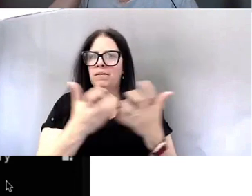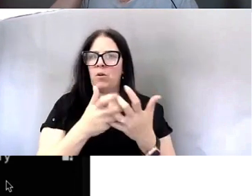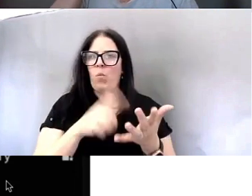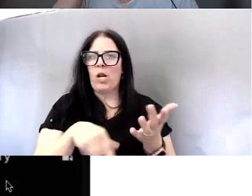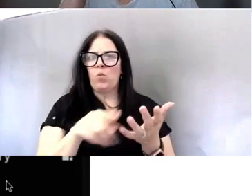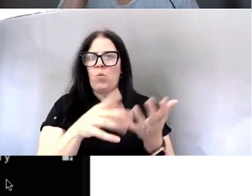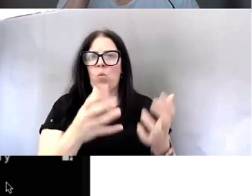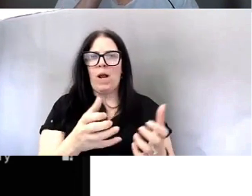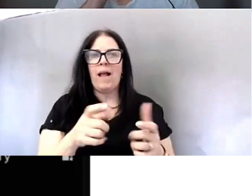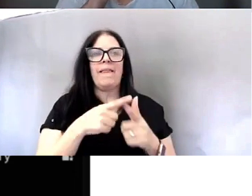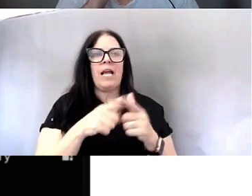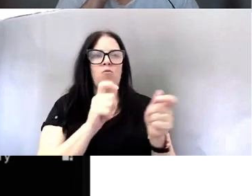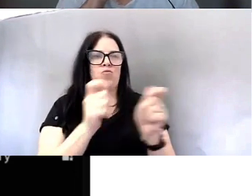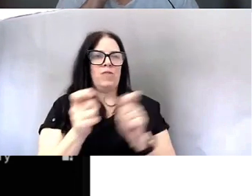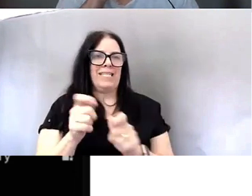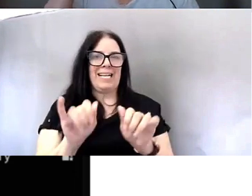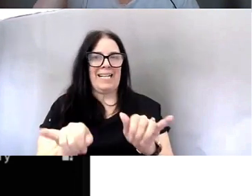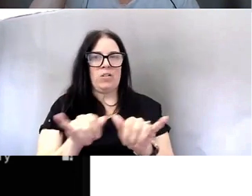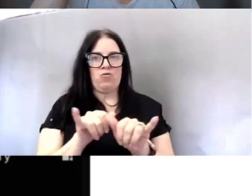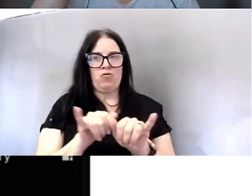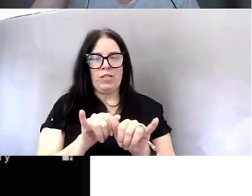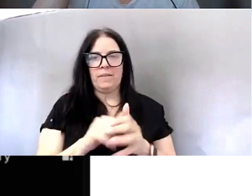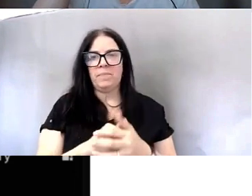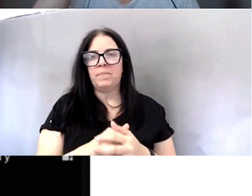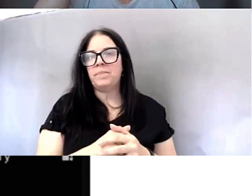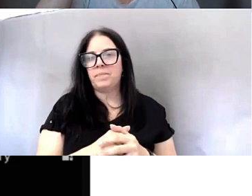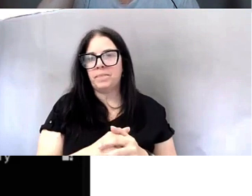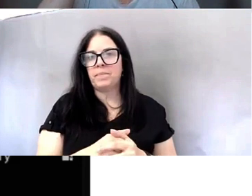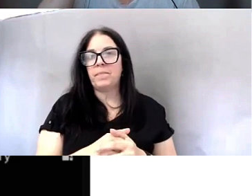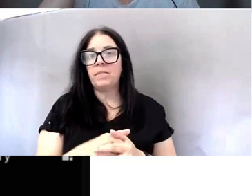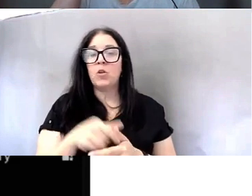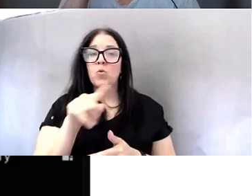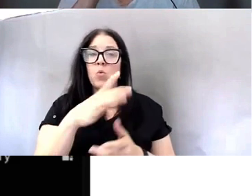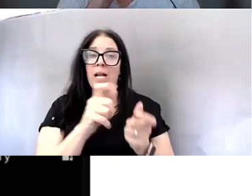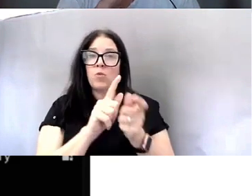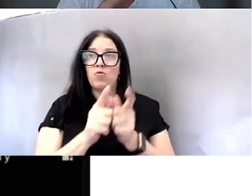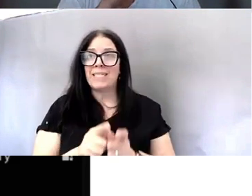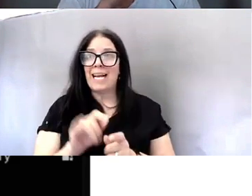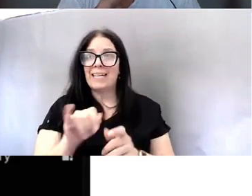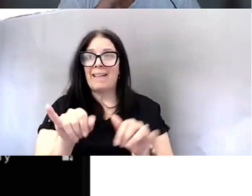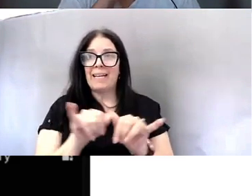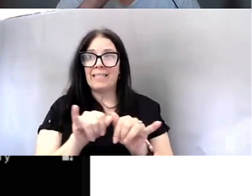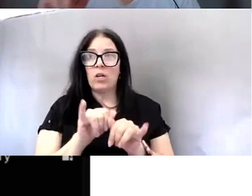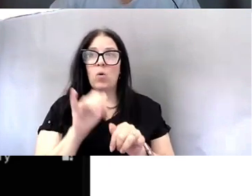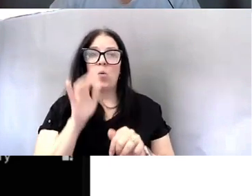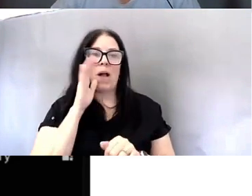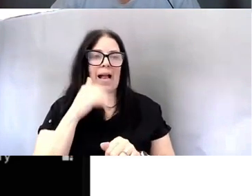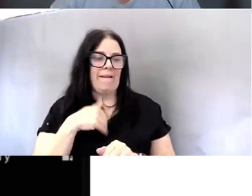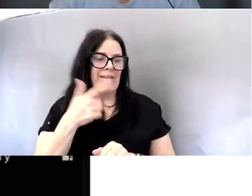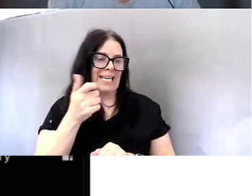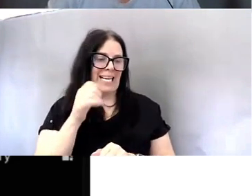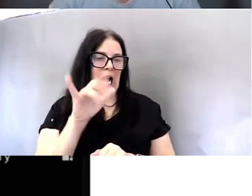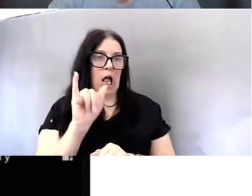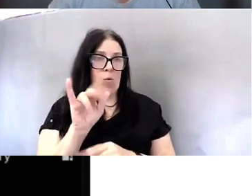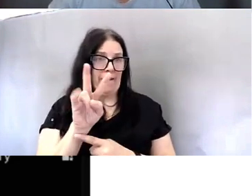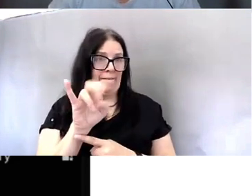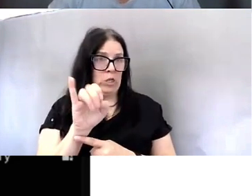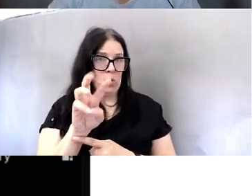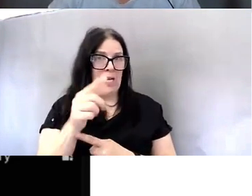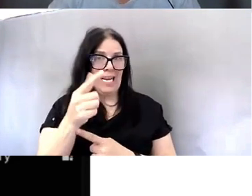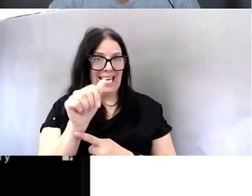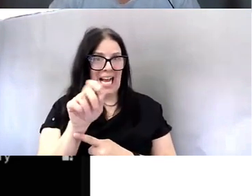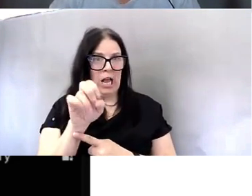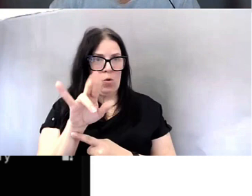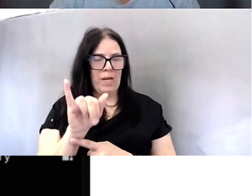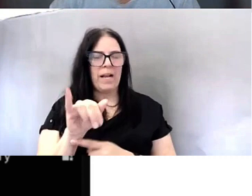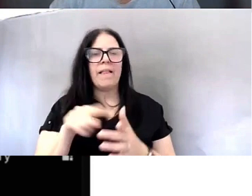and then resize the screen. To resize the screen, you will have a gallery view, and there will be this bar that shows between